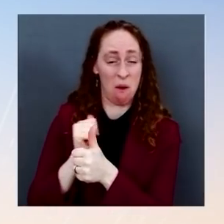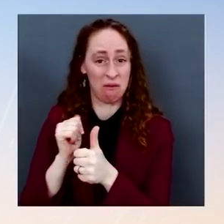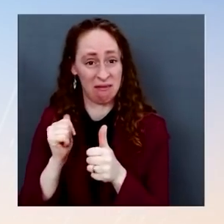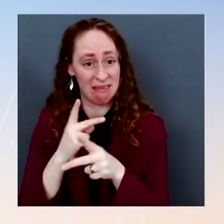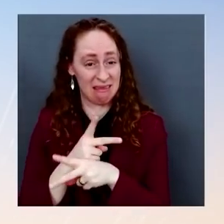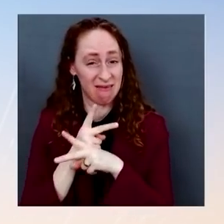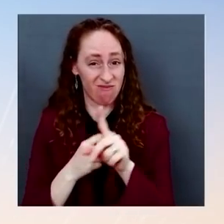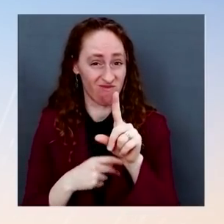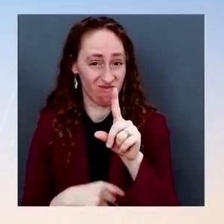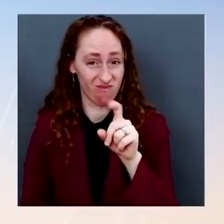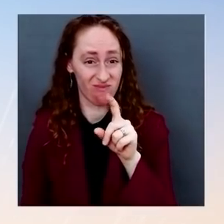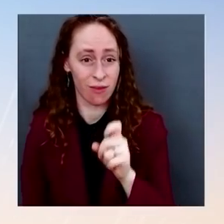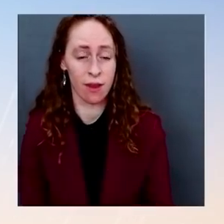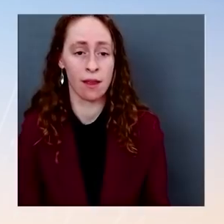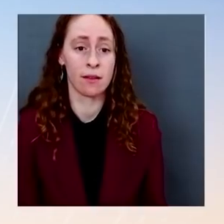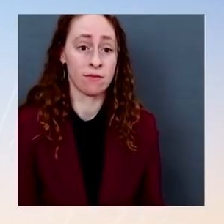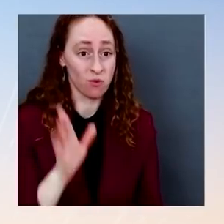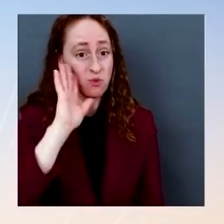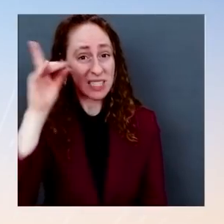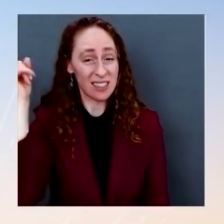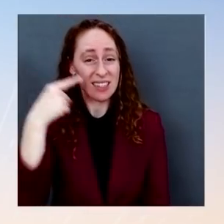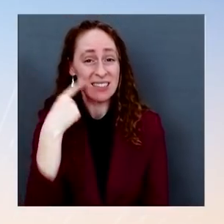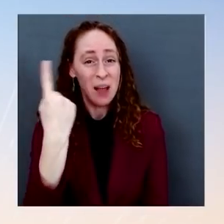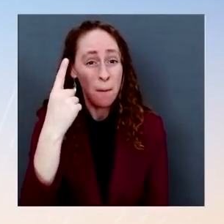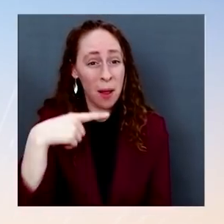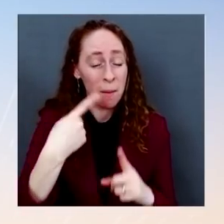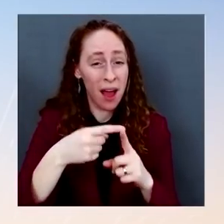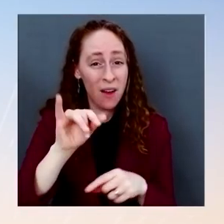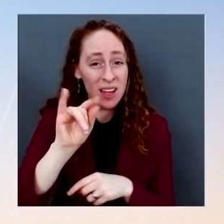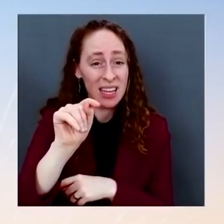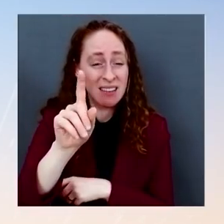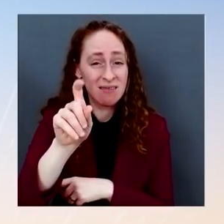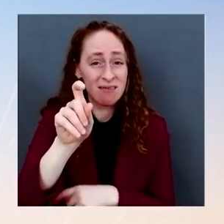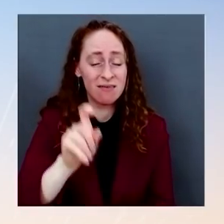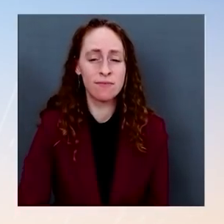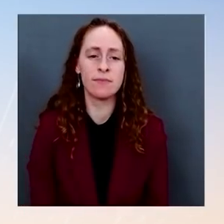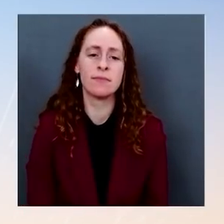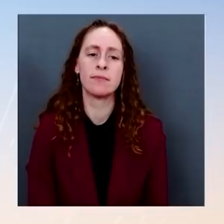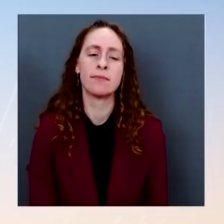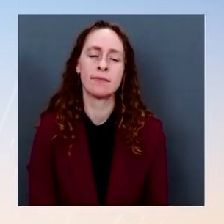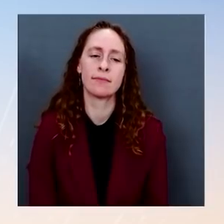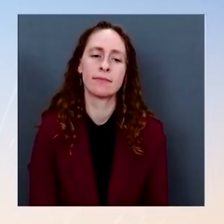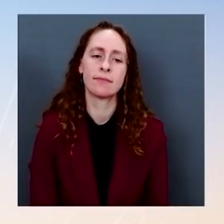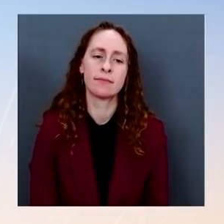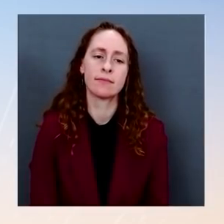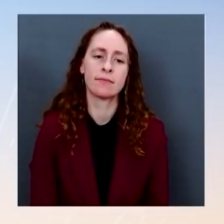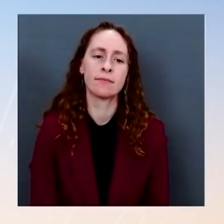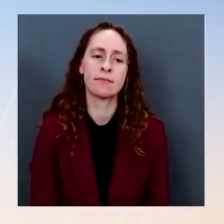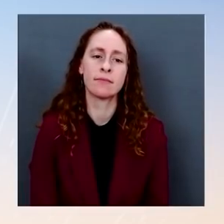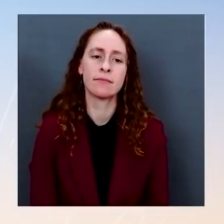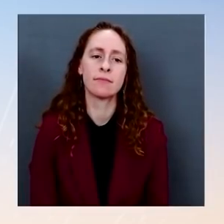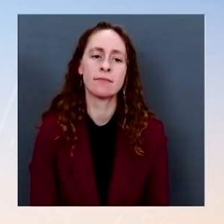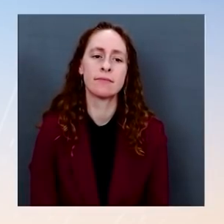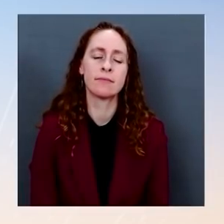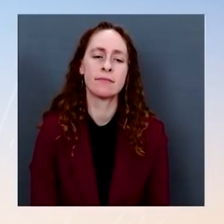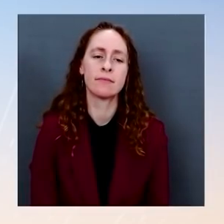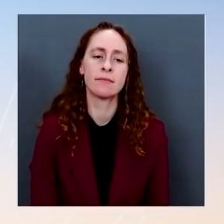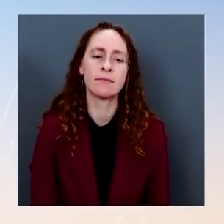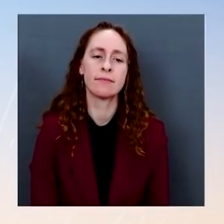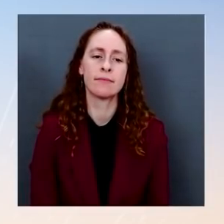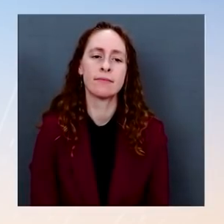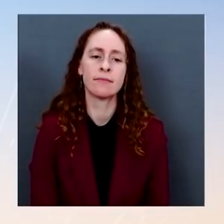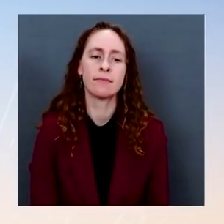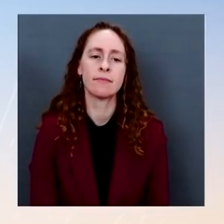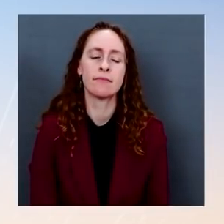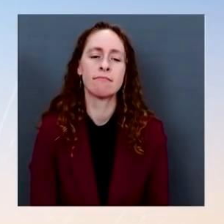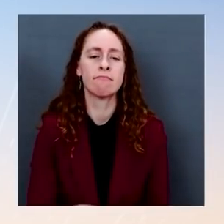experts, who he engages with and is briefed by regularly, then he is looking to them for that guidance. As you know, they haven't changed that guidance